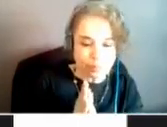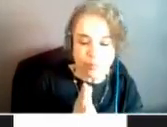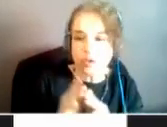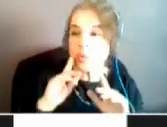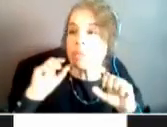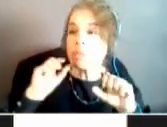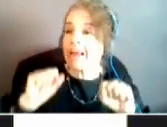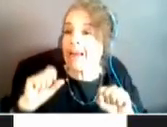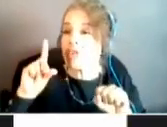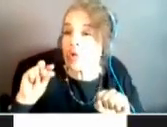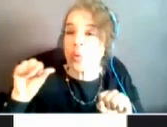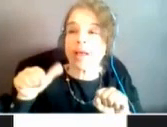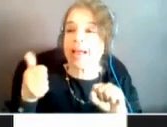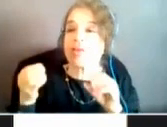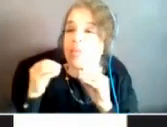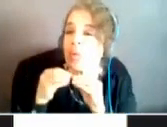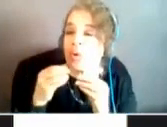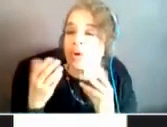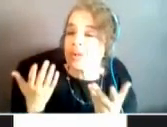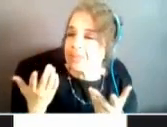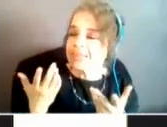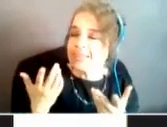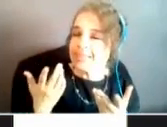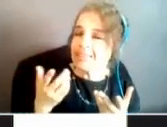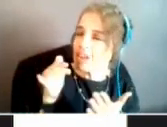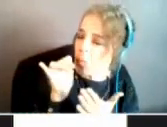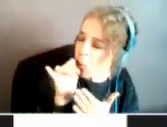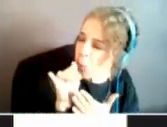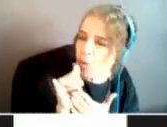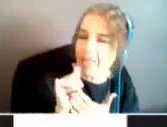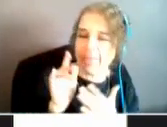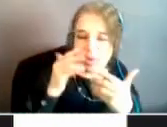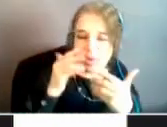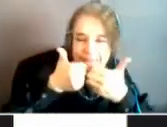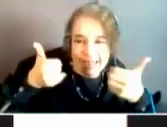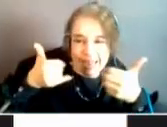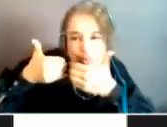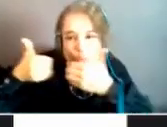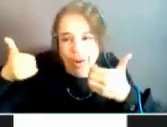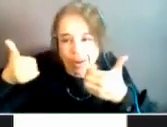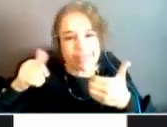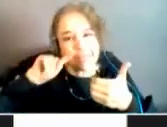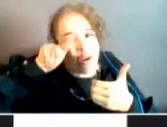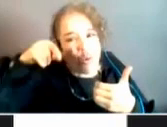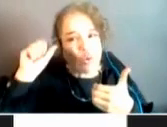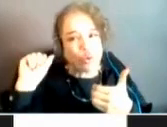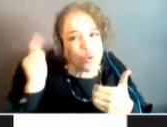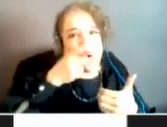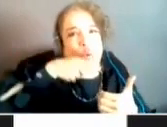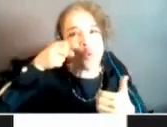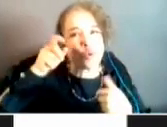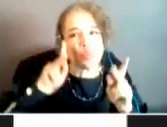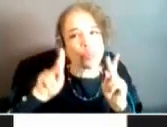able to do things anymore. And I think we've got to separate those two out. Not all older